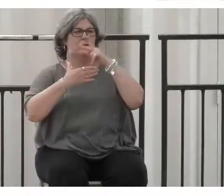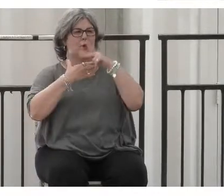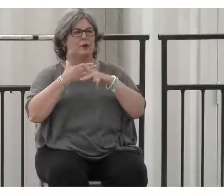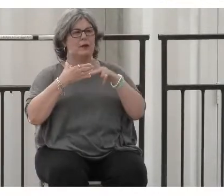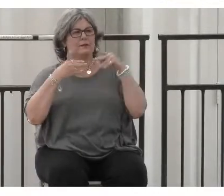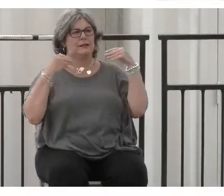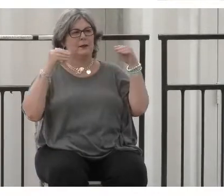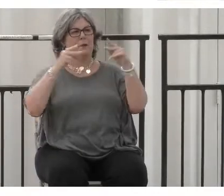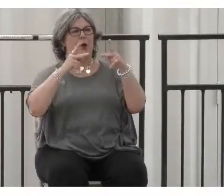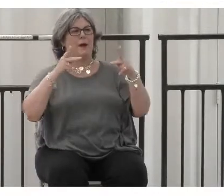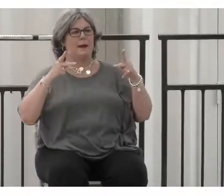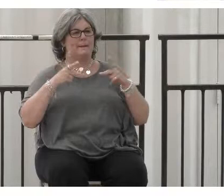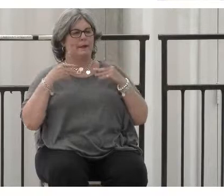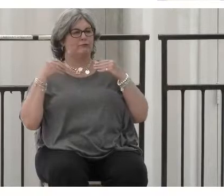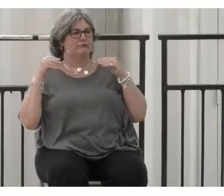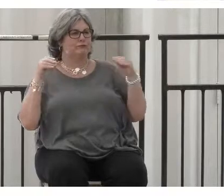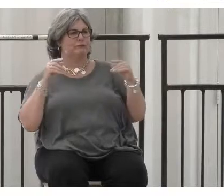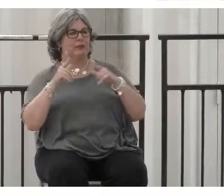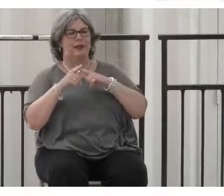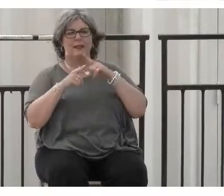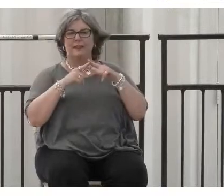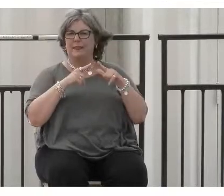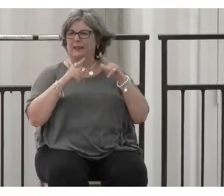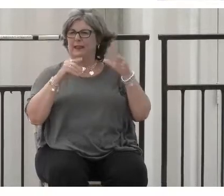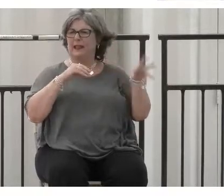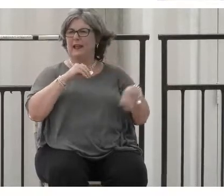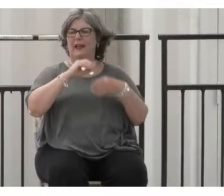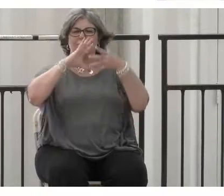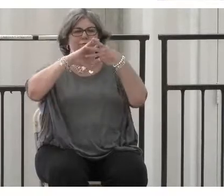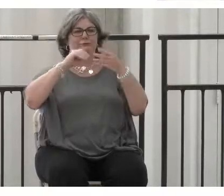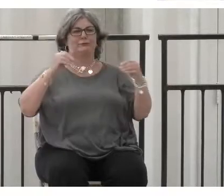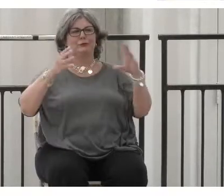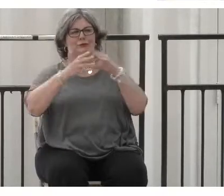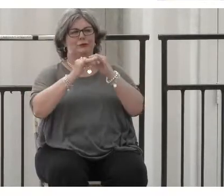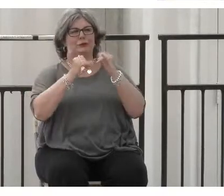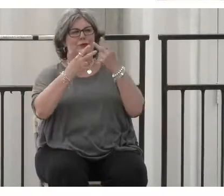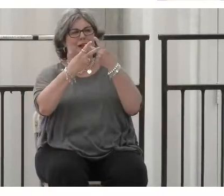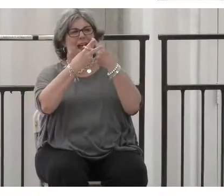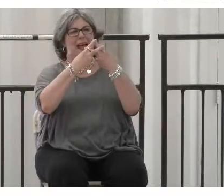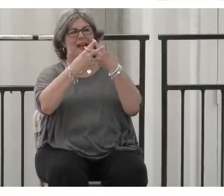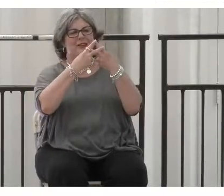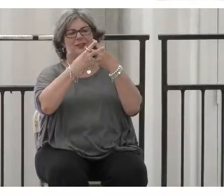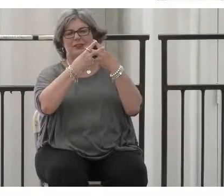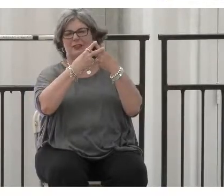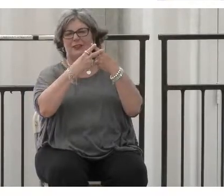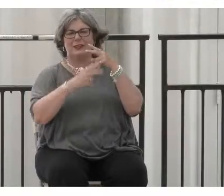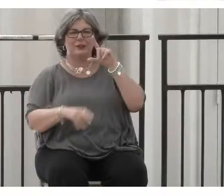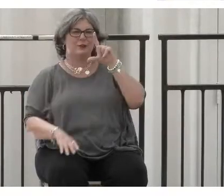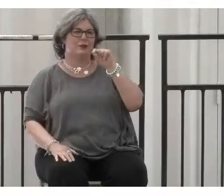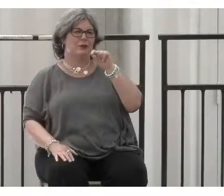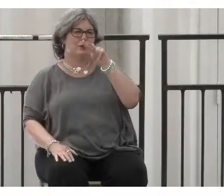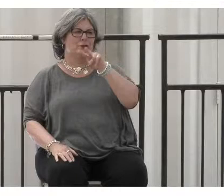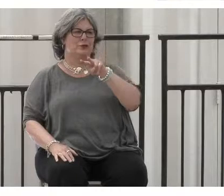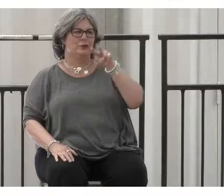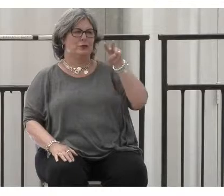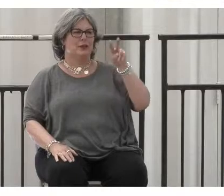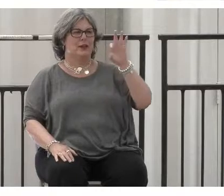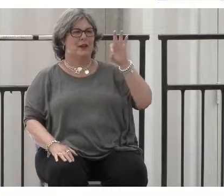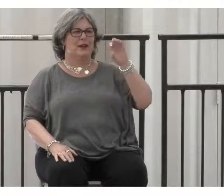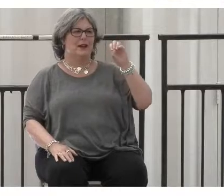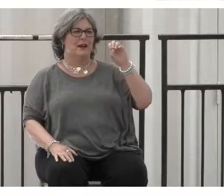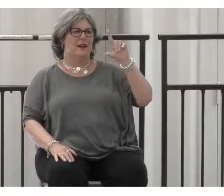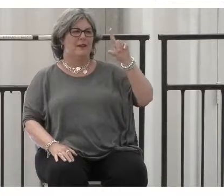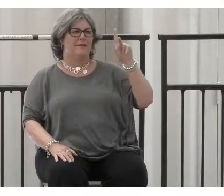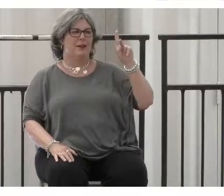and our marketplace. Then add your festival stories to ours by using hashtag 2022